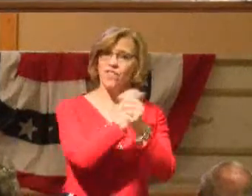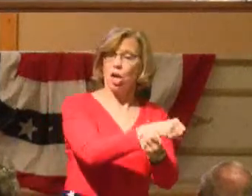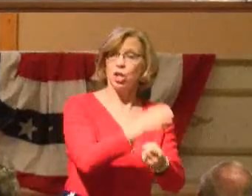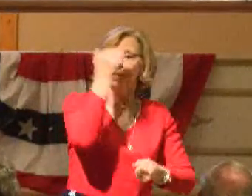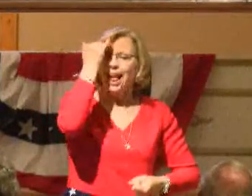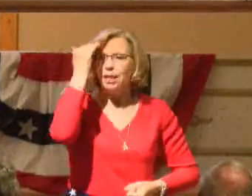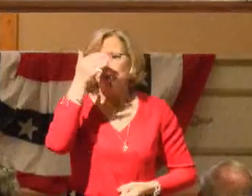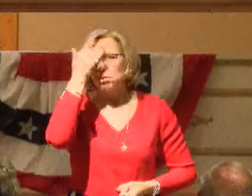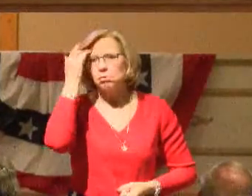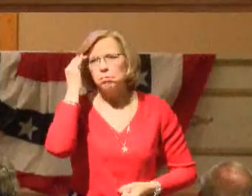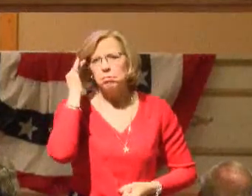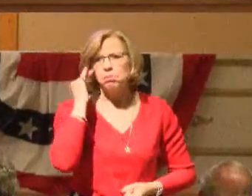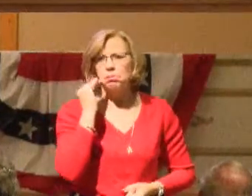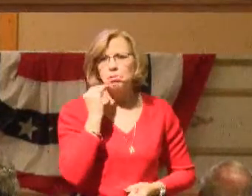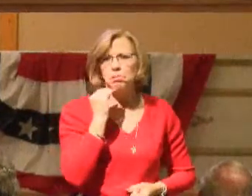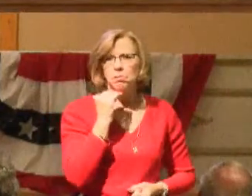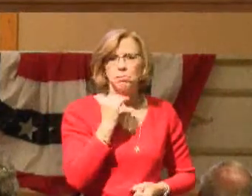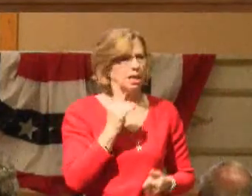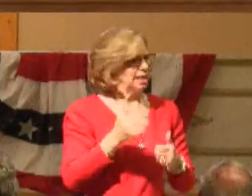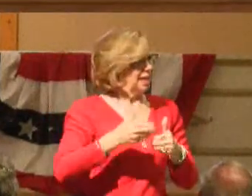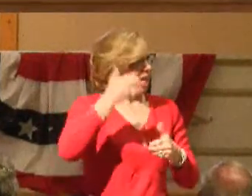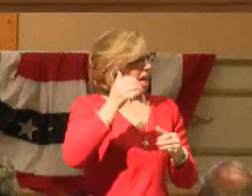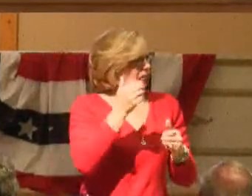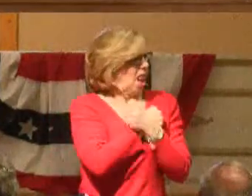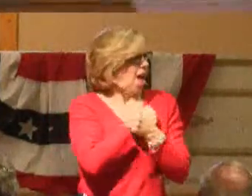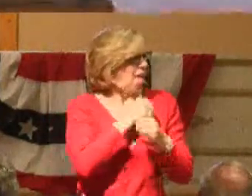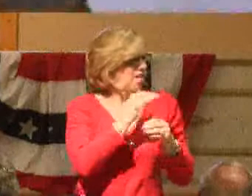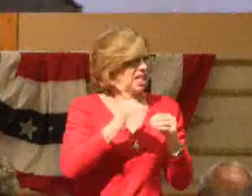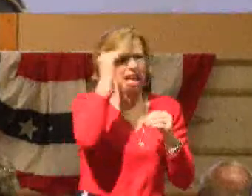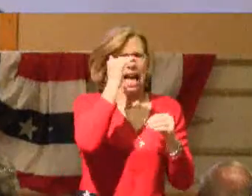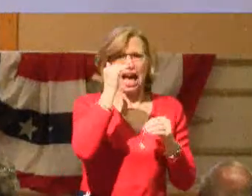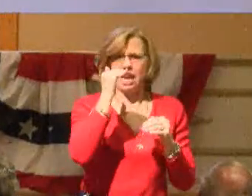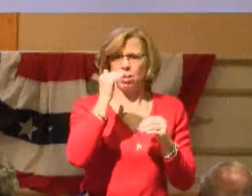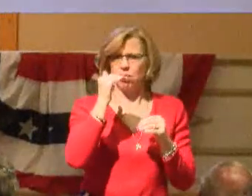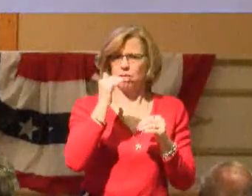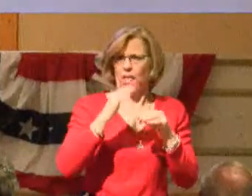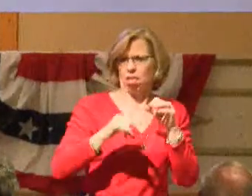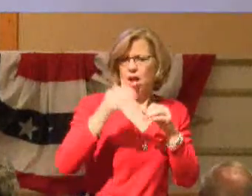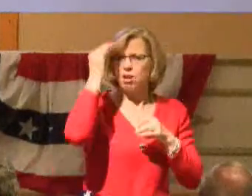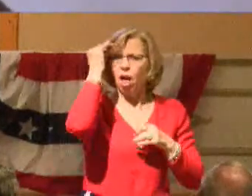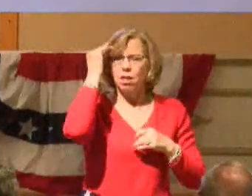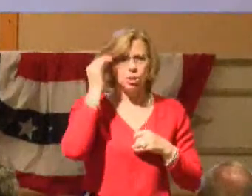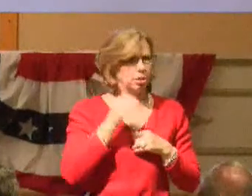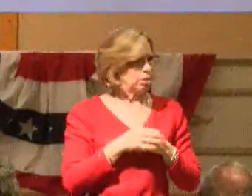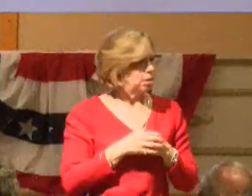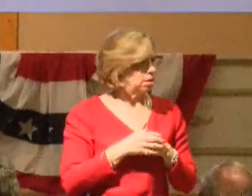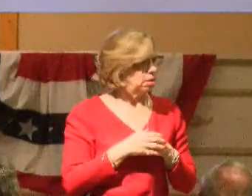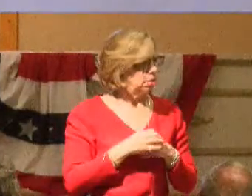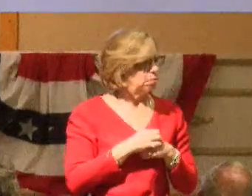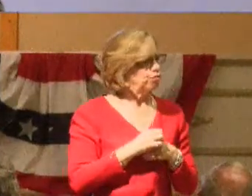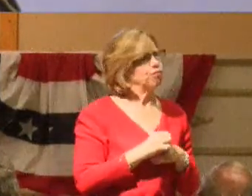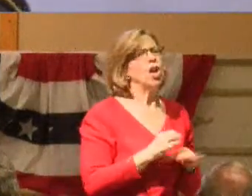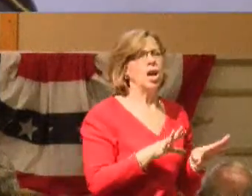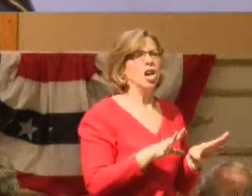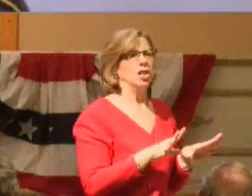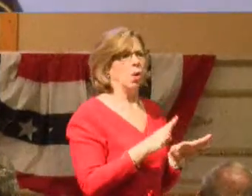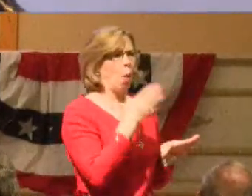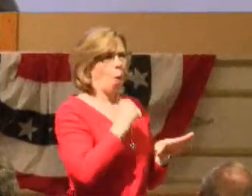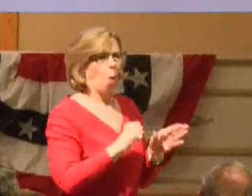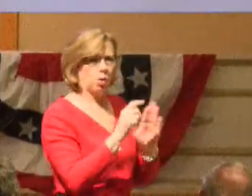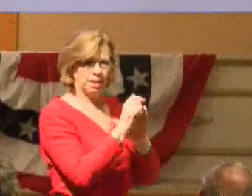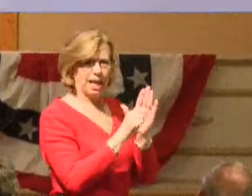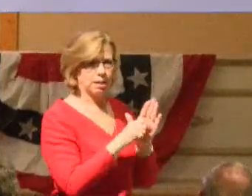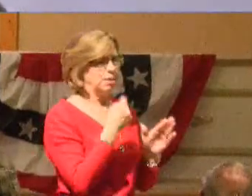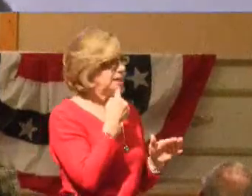about? Well, if you go back in Corinthians where he talks about eating meat offered to idols, he said, you can do that. What? We